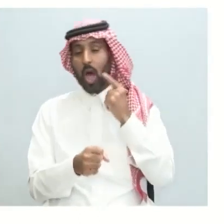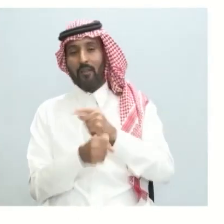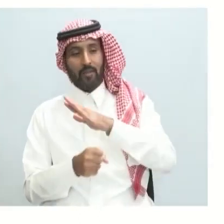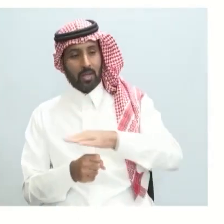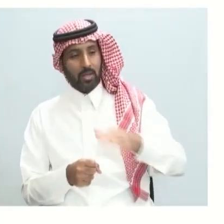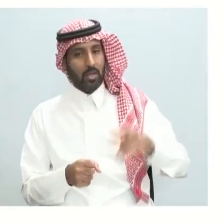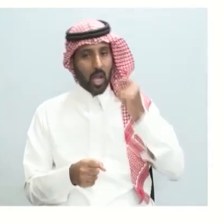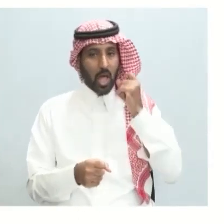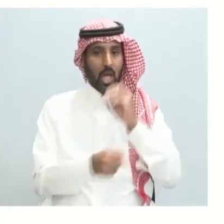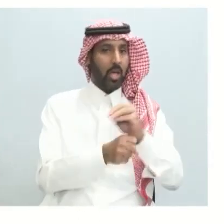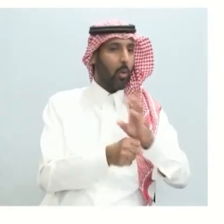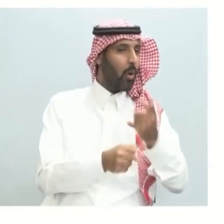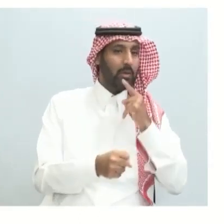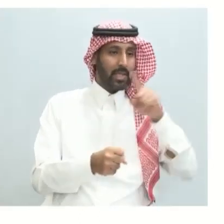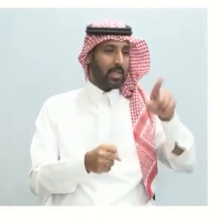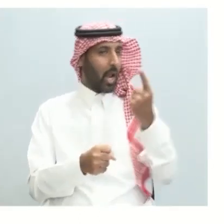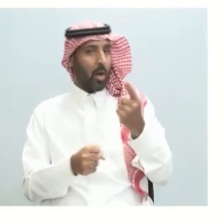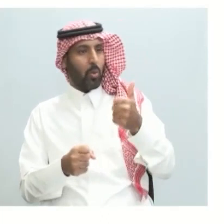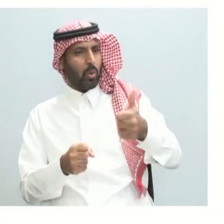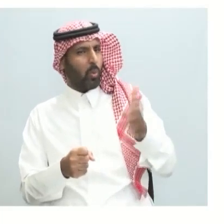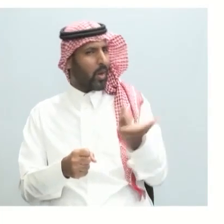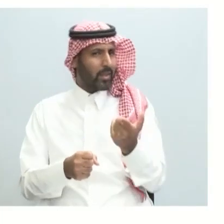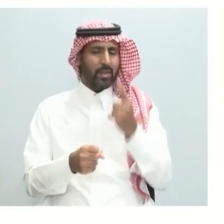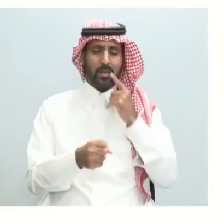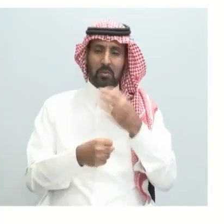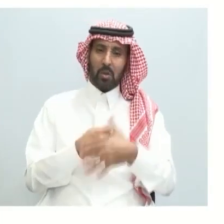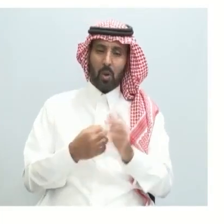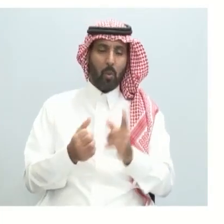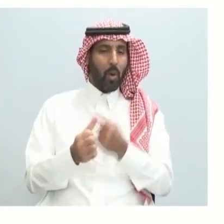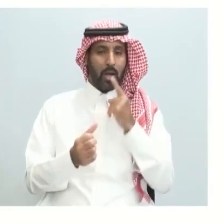ones, where they learn what is right, what's good, what is kind,